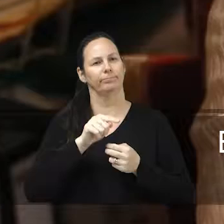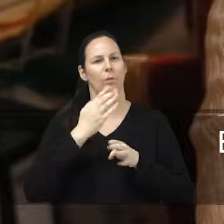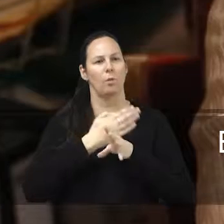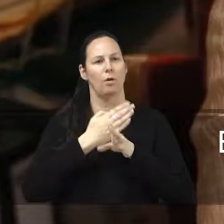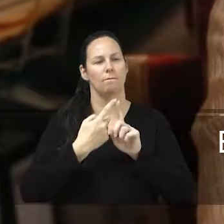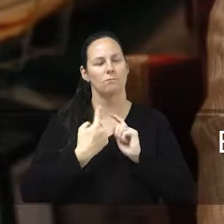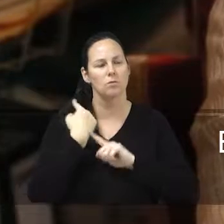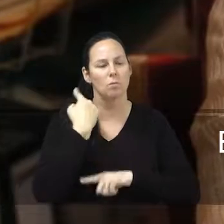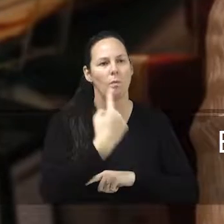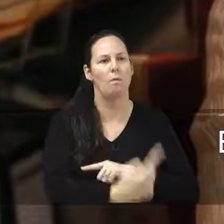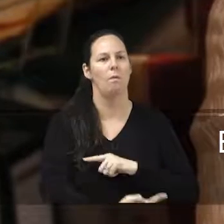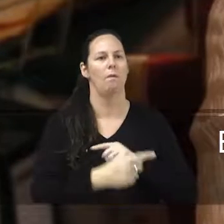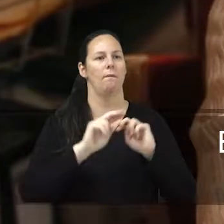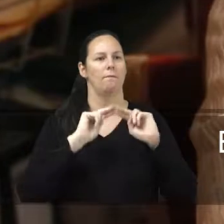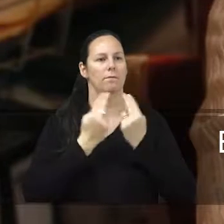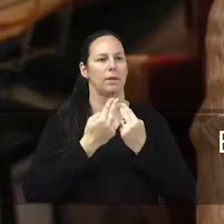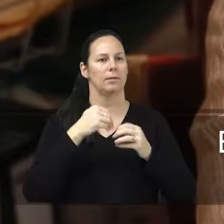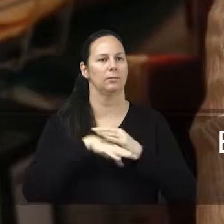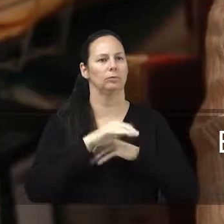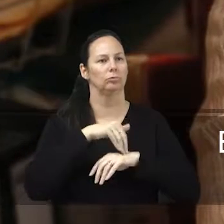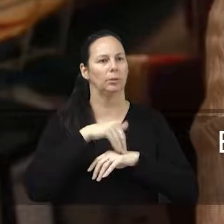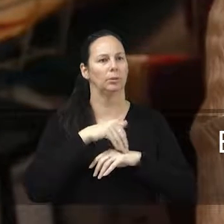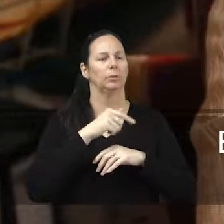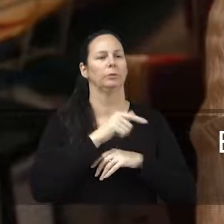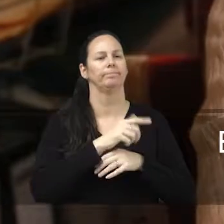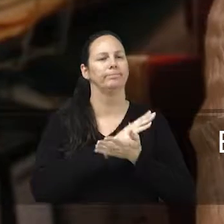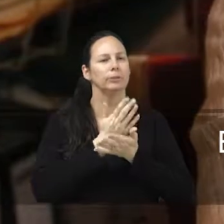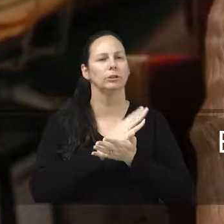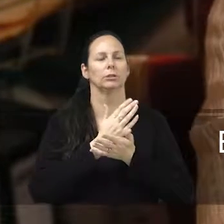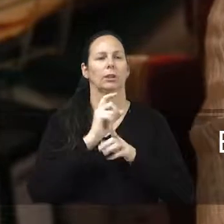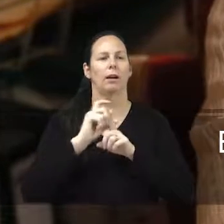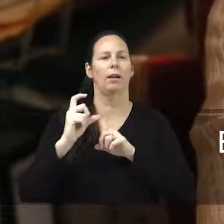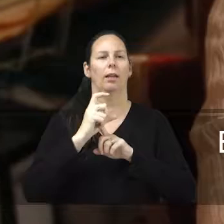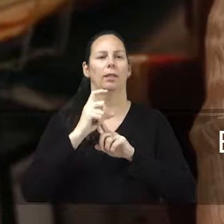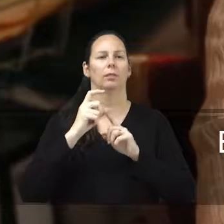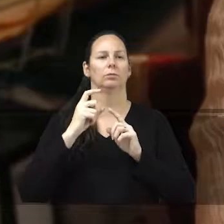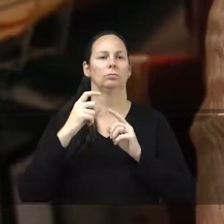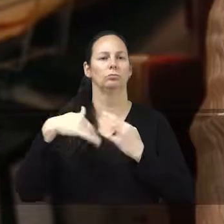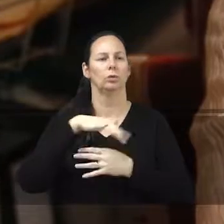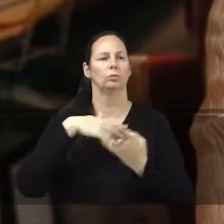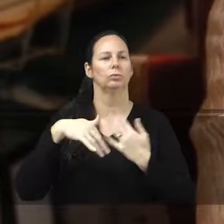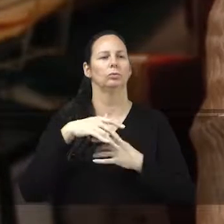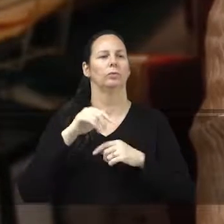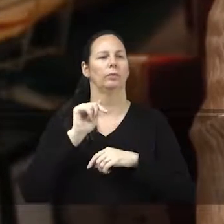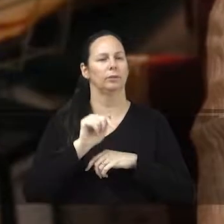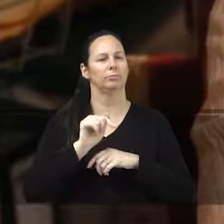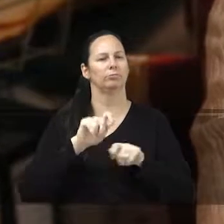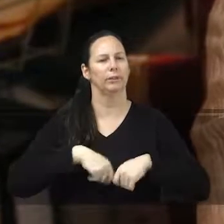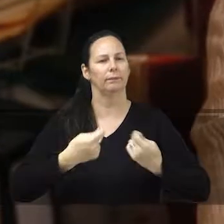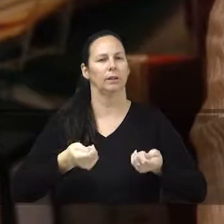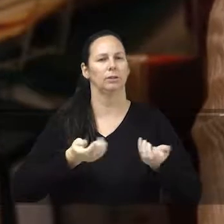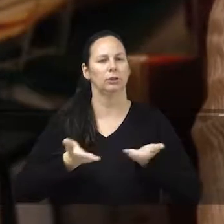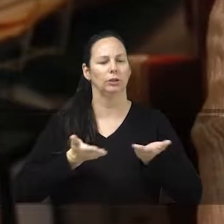with families in trouble and share Catholic Social Services, which provides